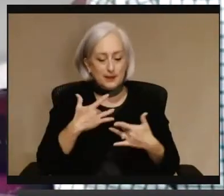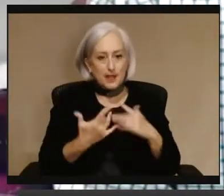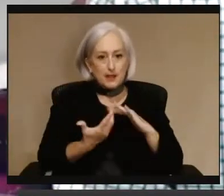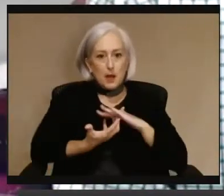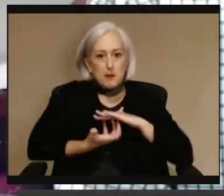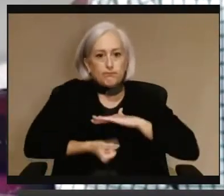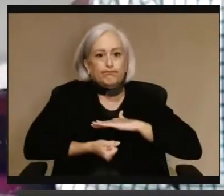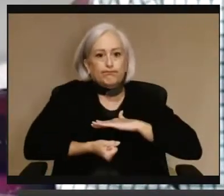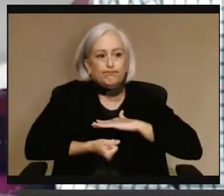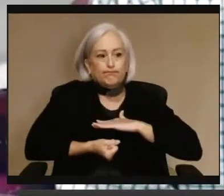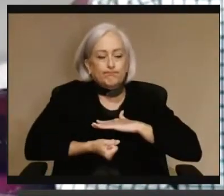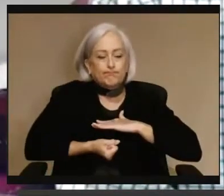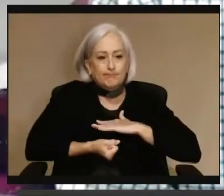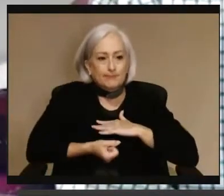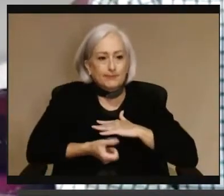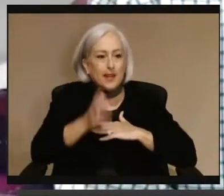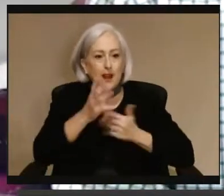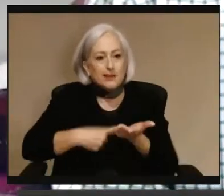that's where the struggle begins.